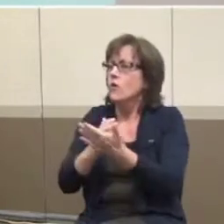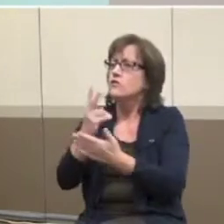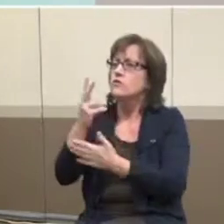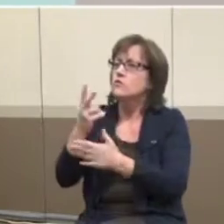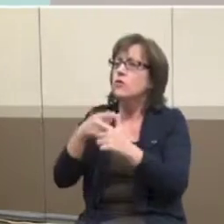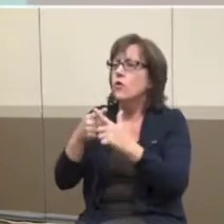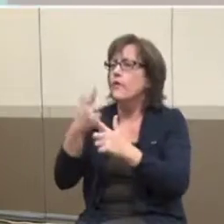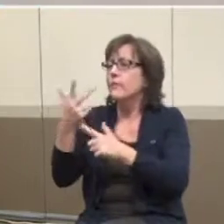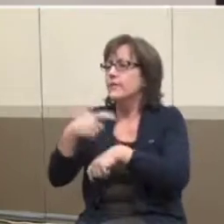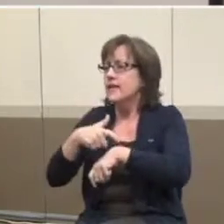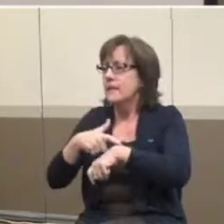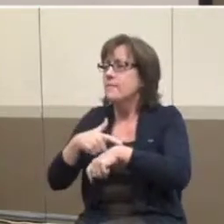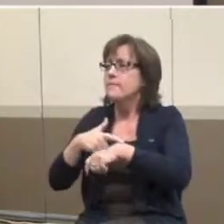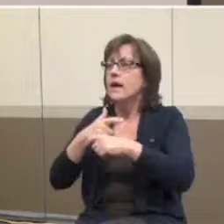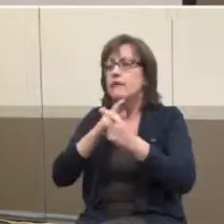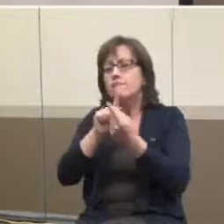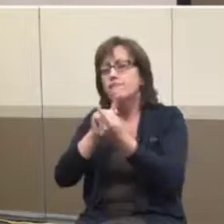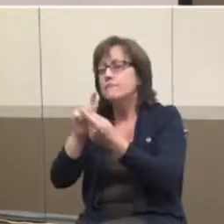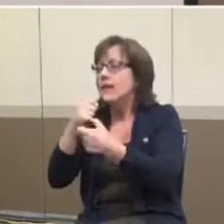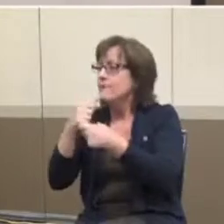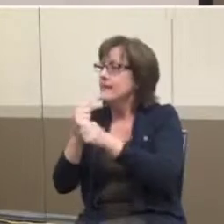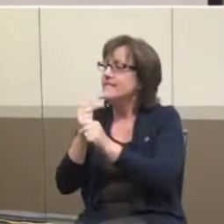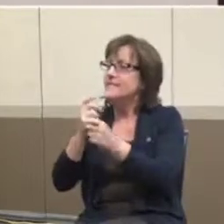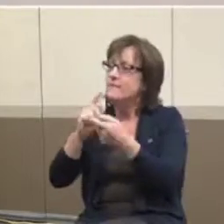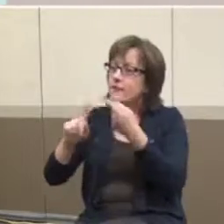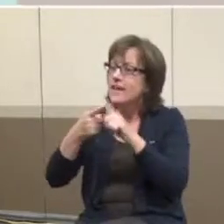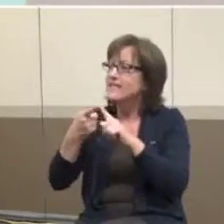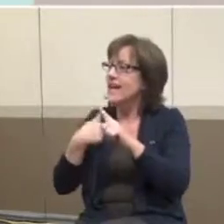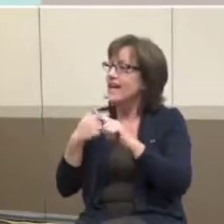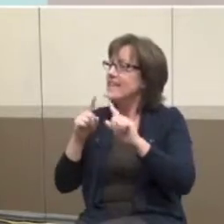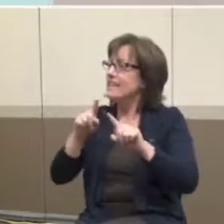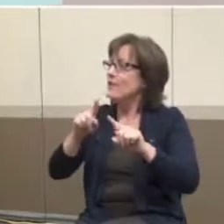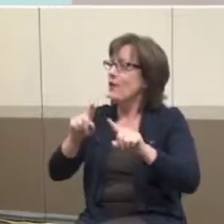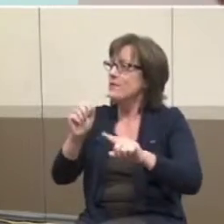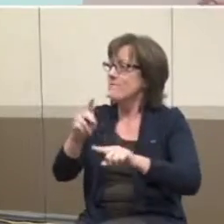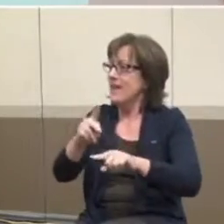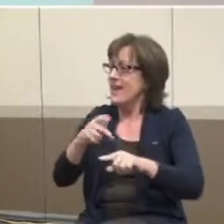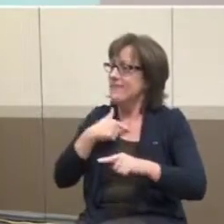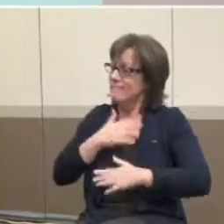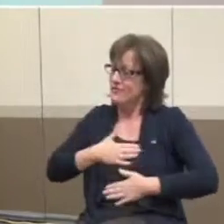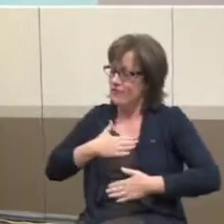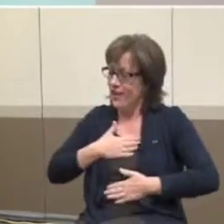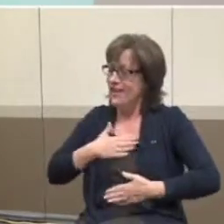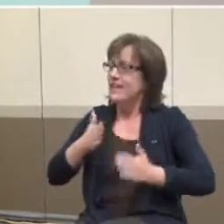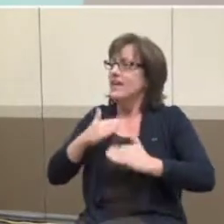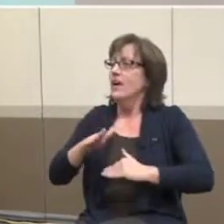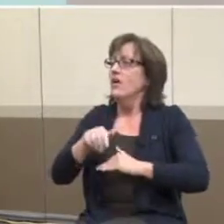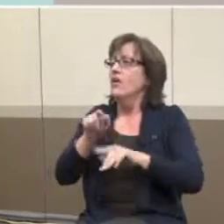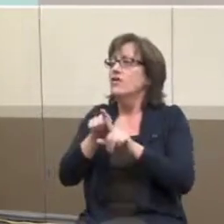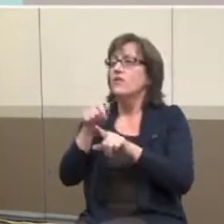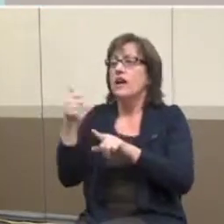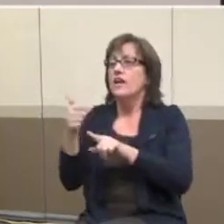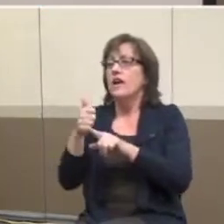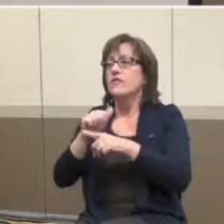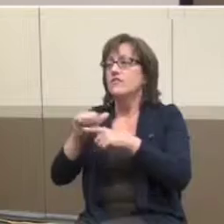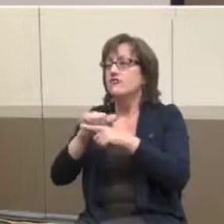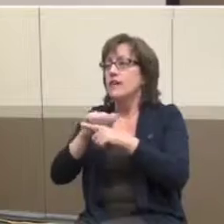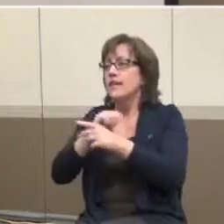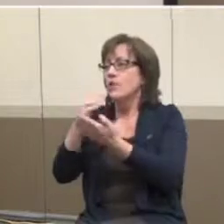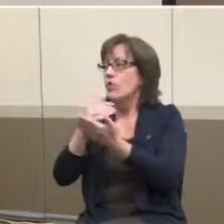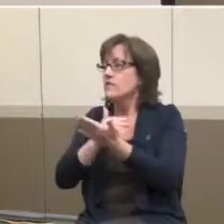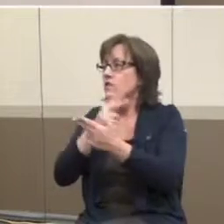times, and I've made some friends, and I keep going back because I really enjoy it. He also has another training course which is called